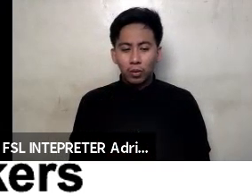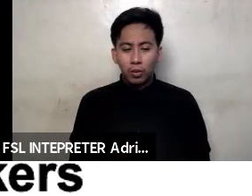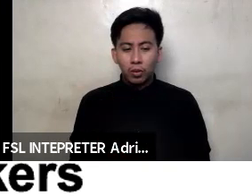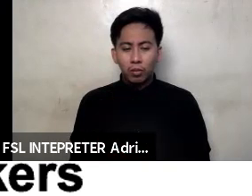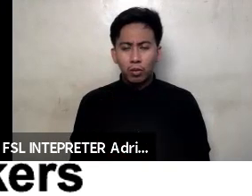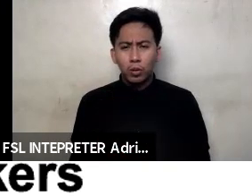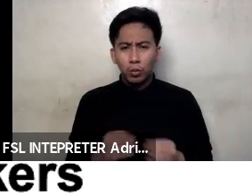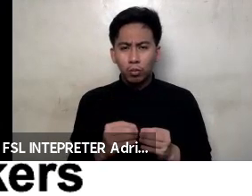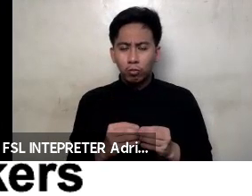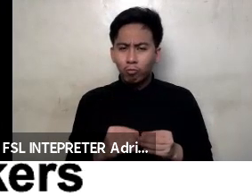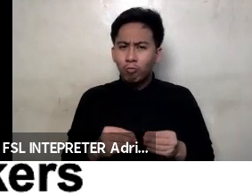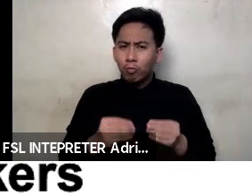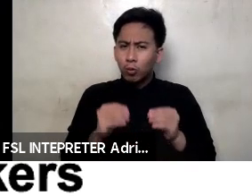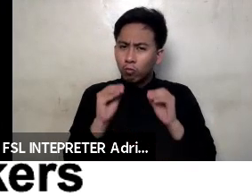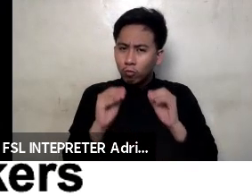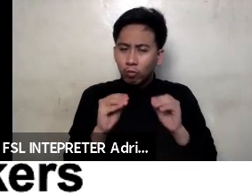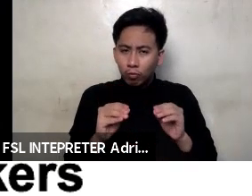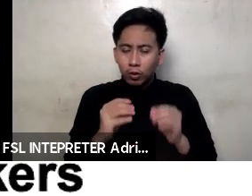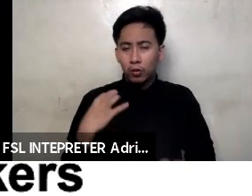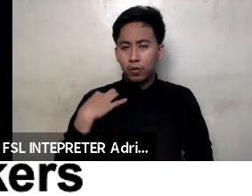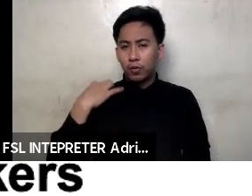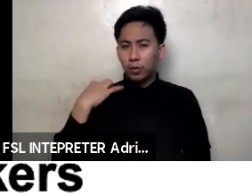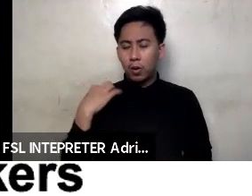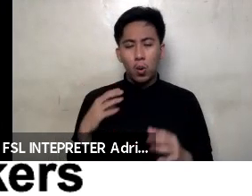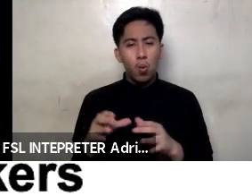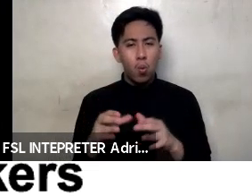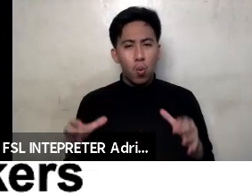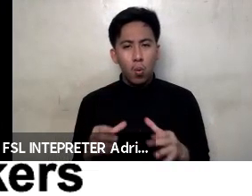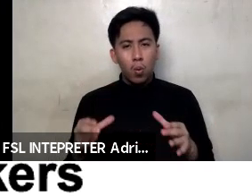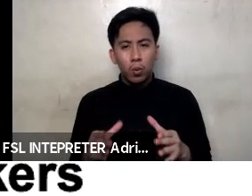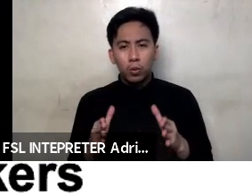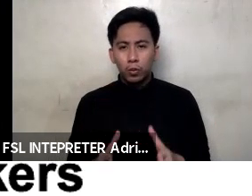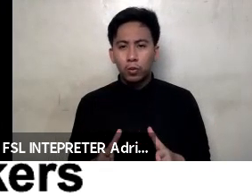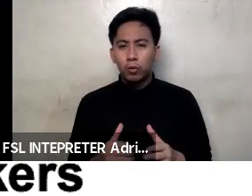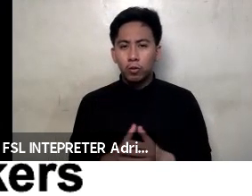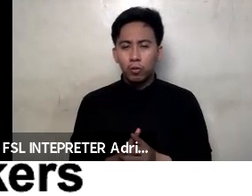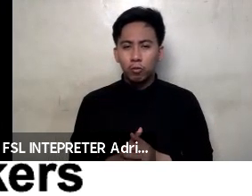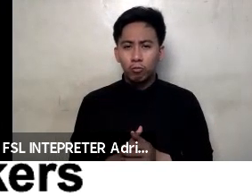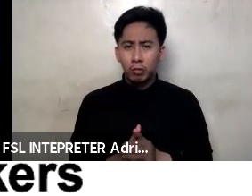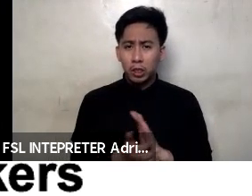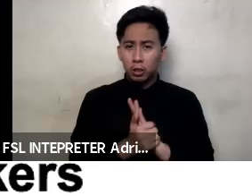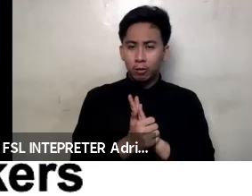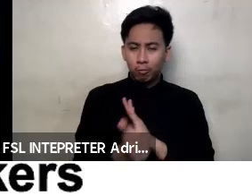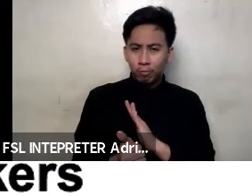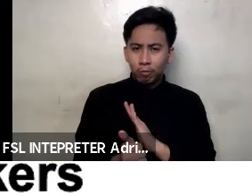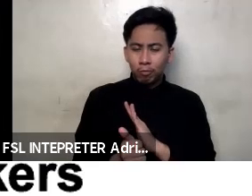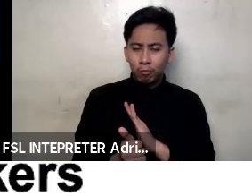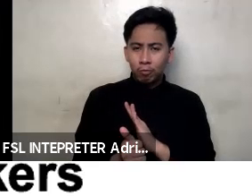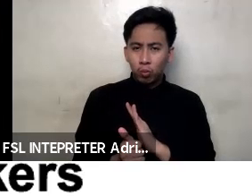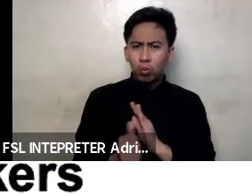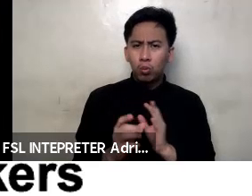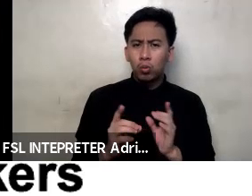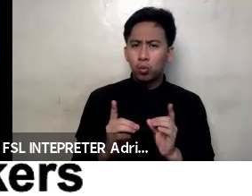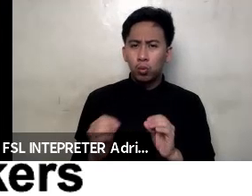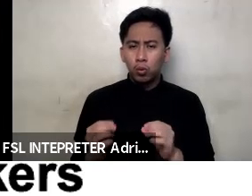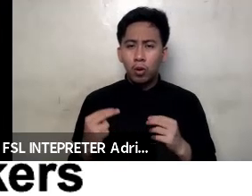Strengthening the competence of volunteers workers. The competencies of volunteers workers to implement health,